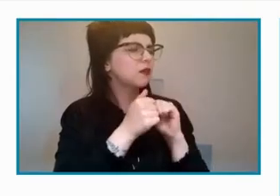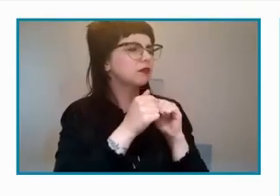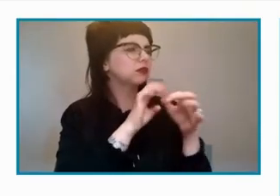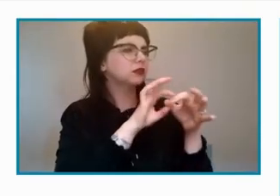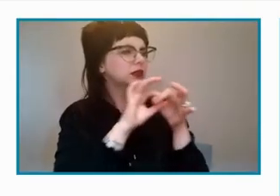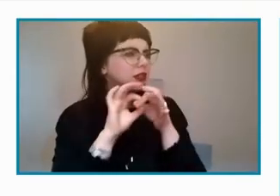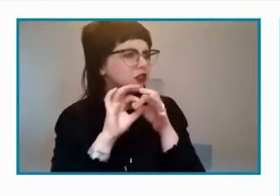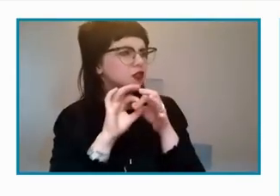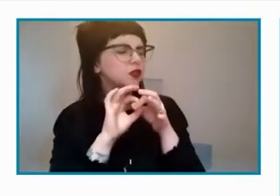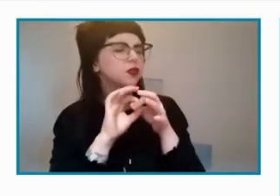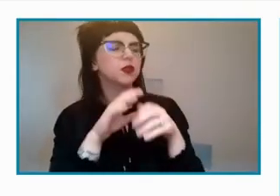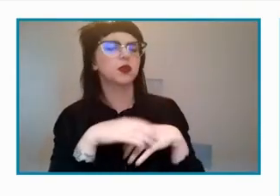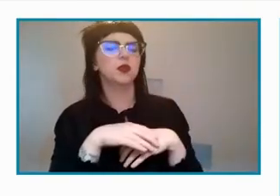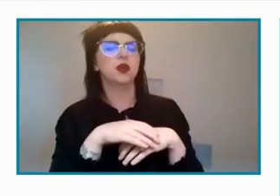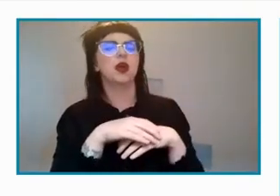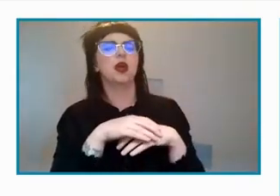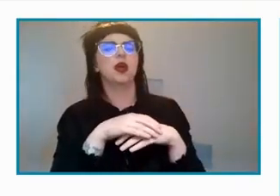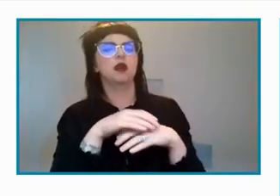related metrics?